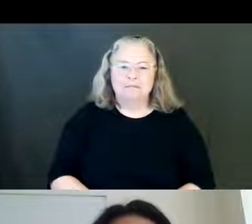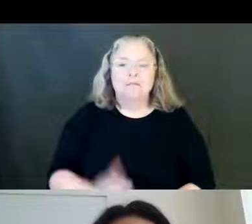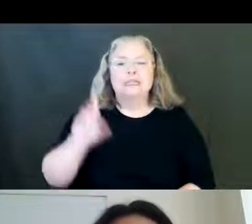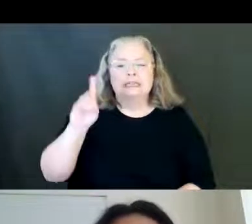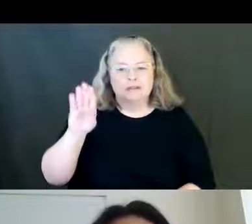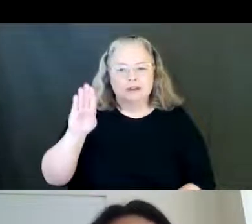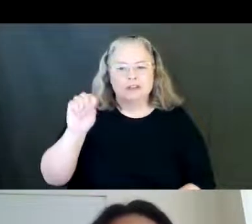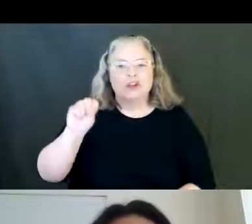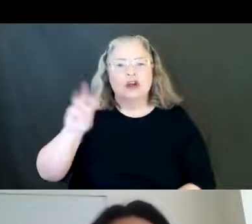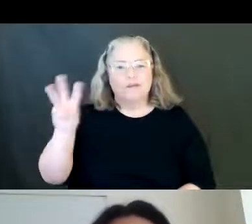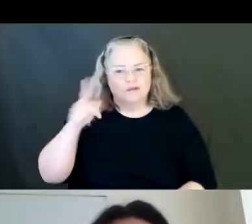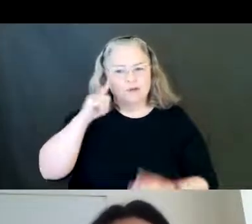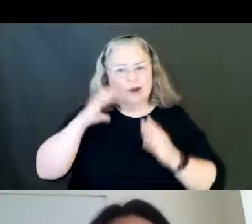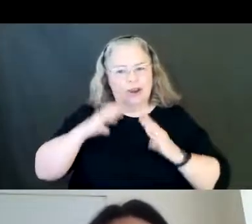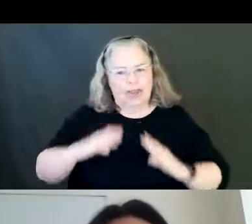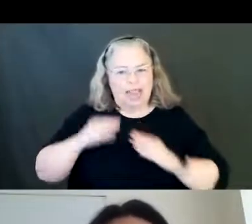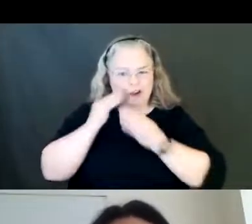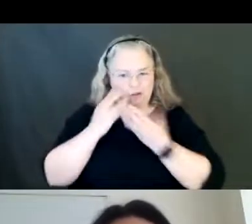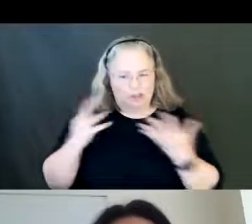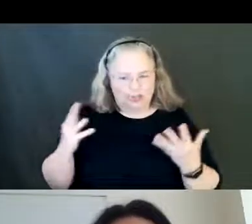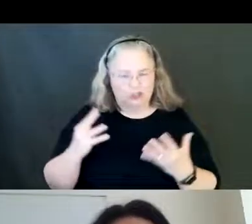Database software for client info.